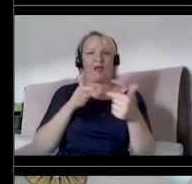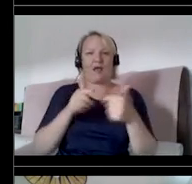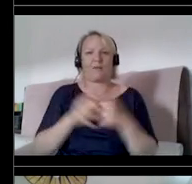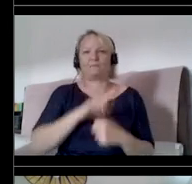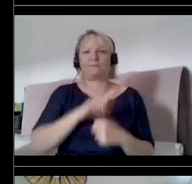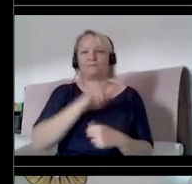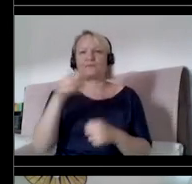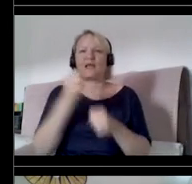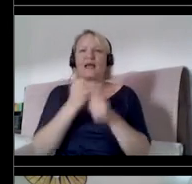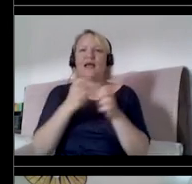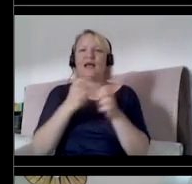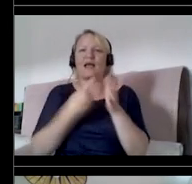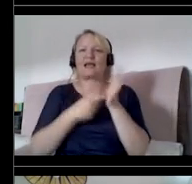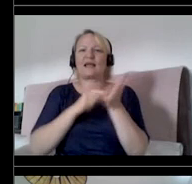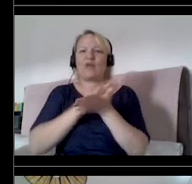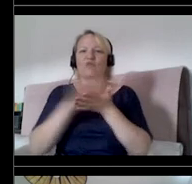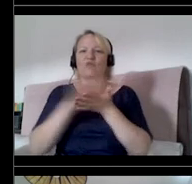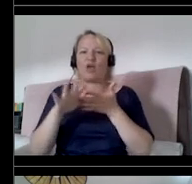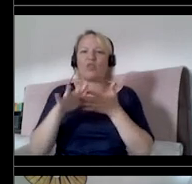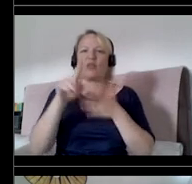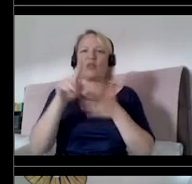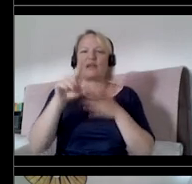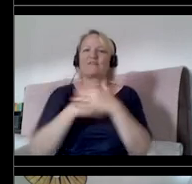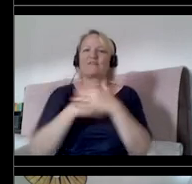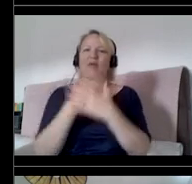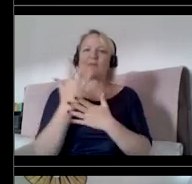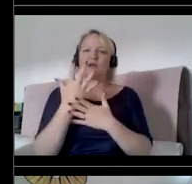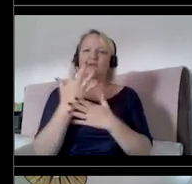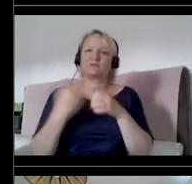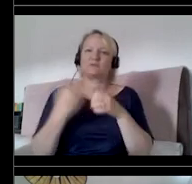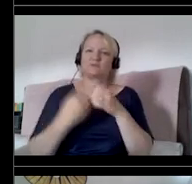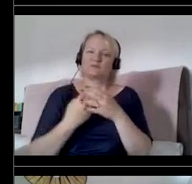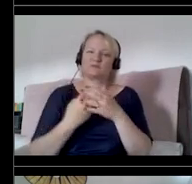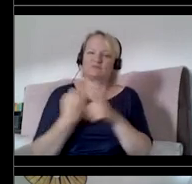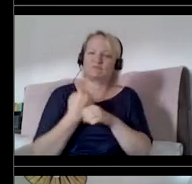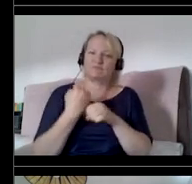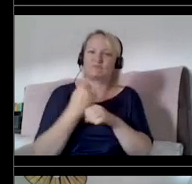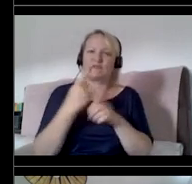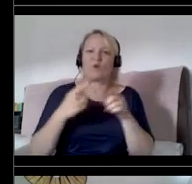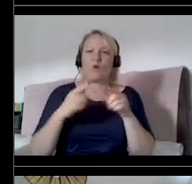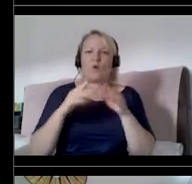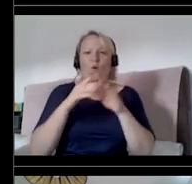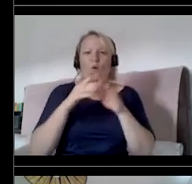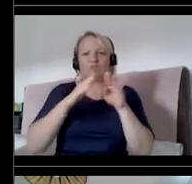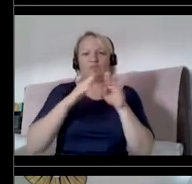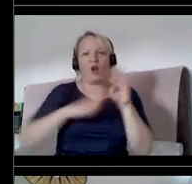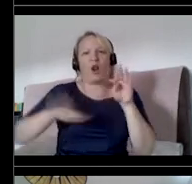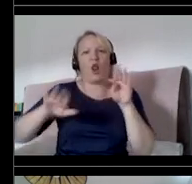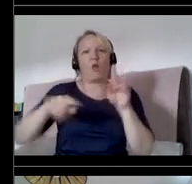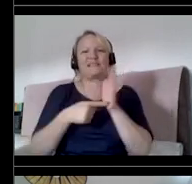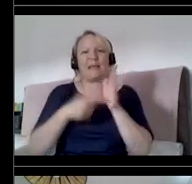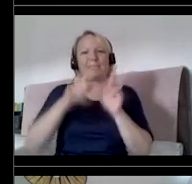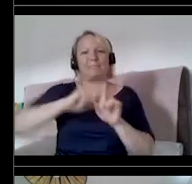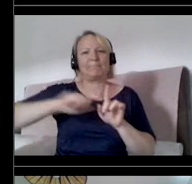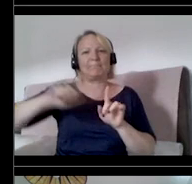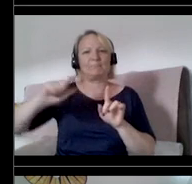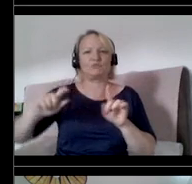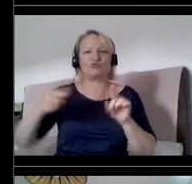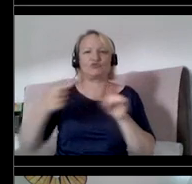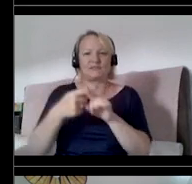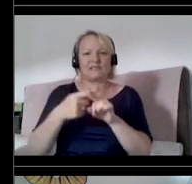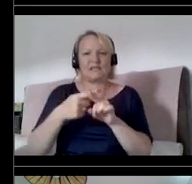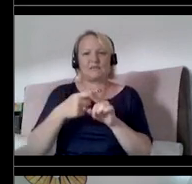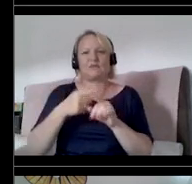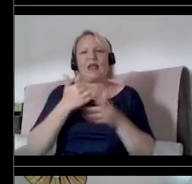Hello there, I'm Gareth Fotherrow, the Development Director for Lower Thames Crossing, and I'll be helping to answer the questions a little later on.